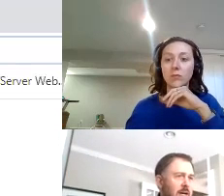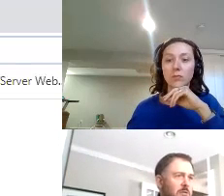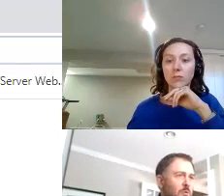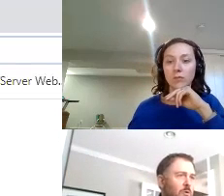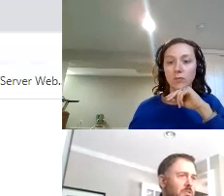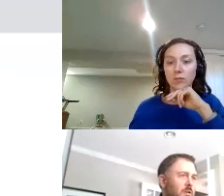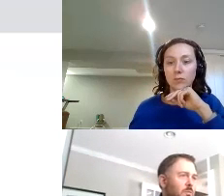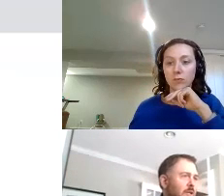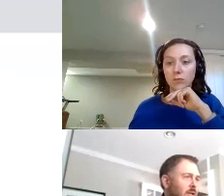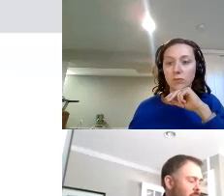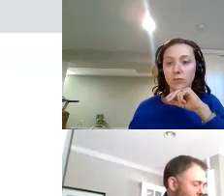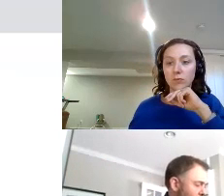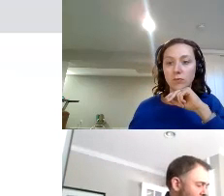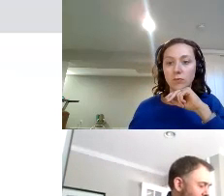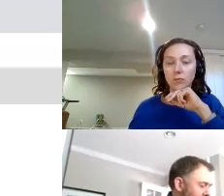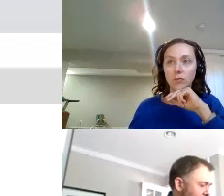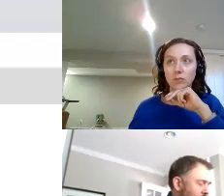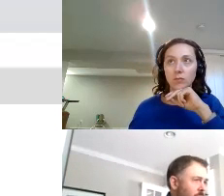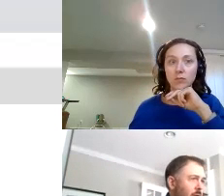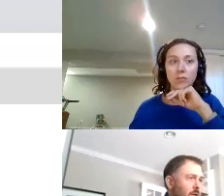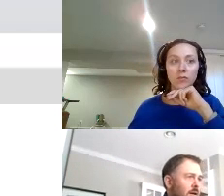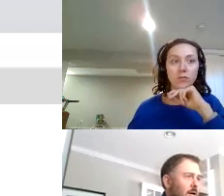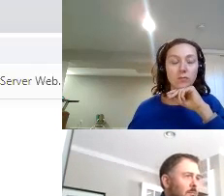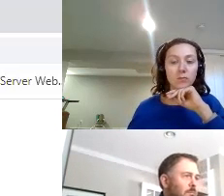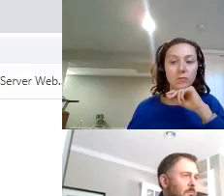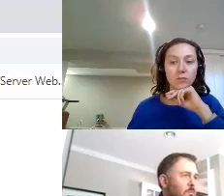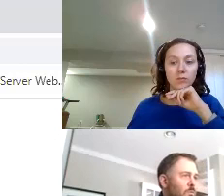this dashboard is that we are currently not,